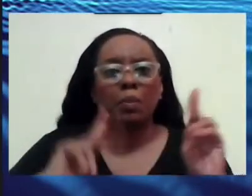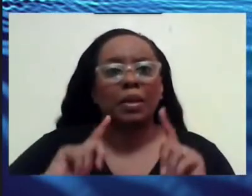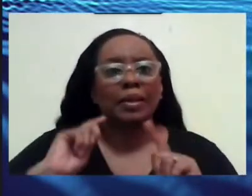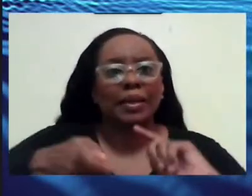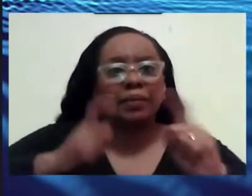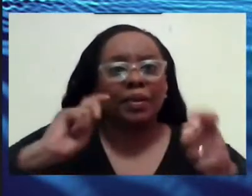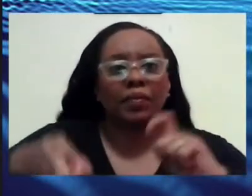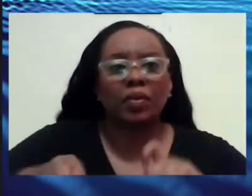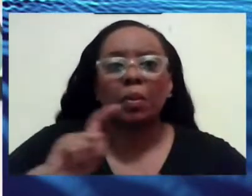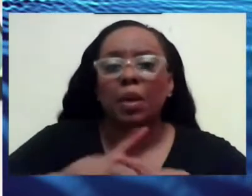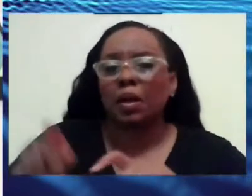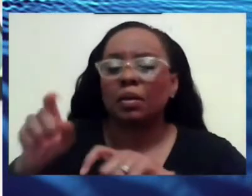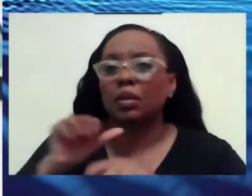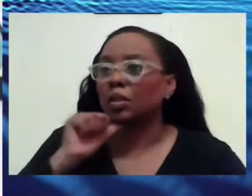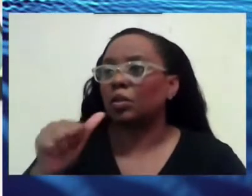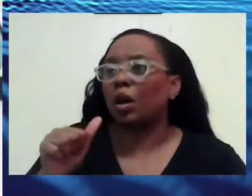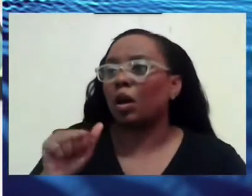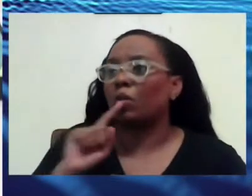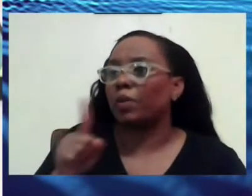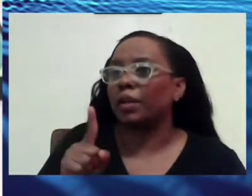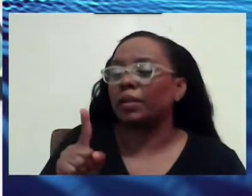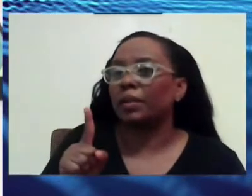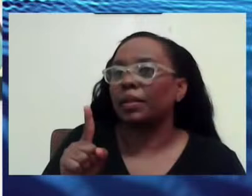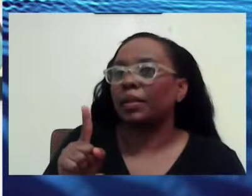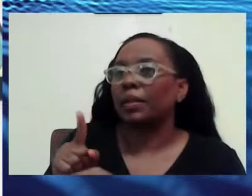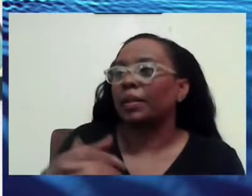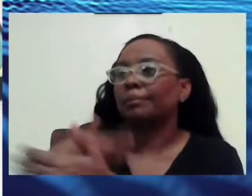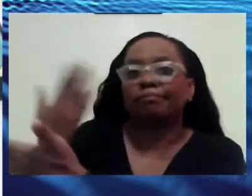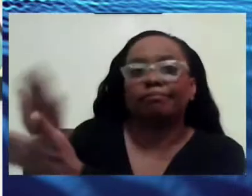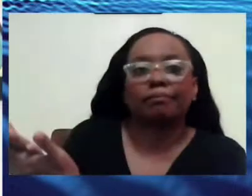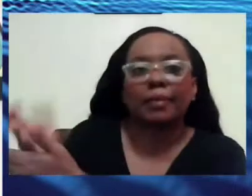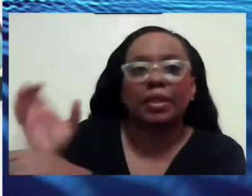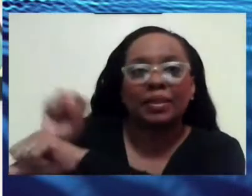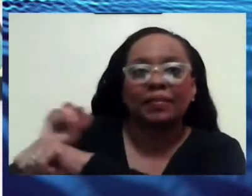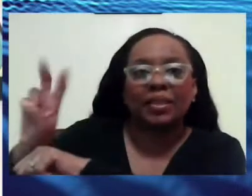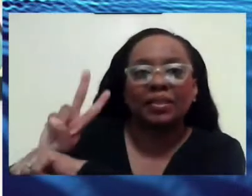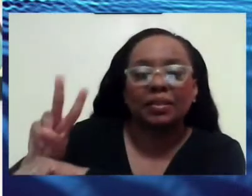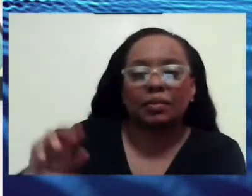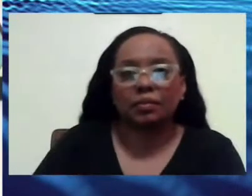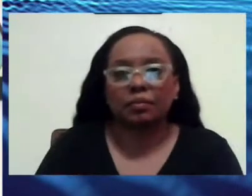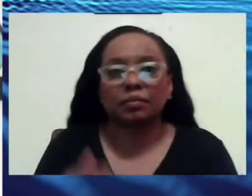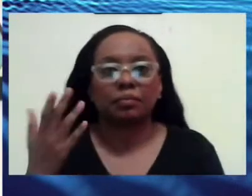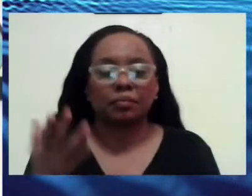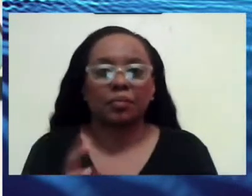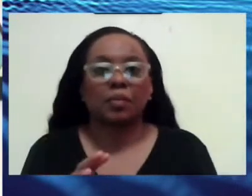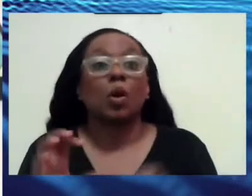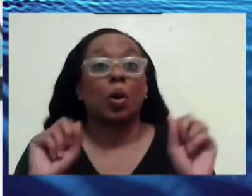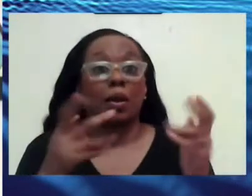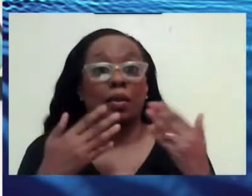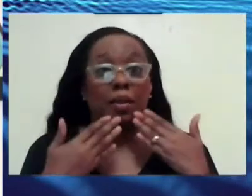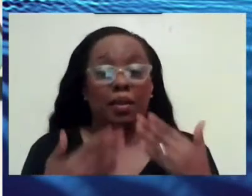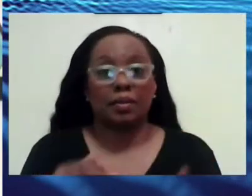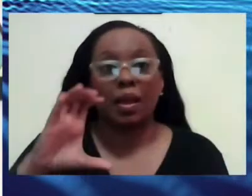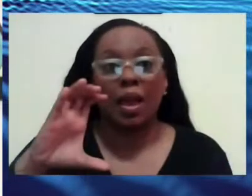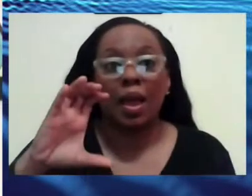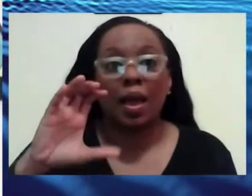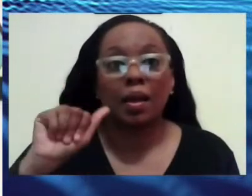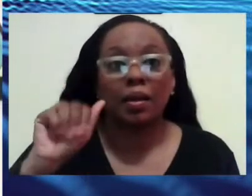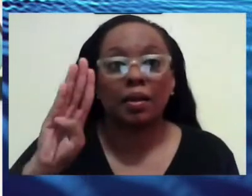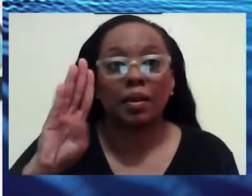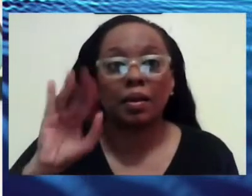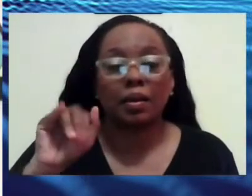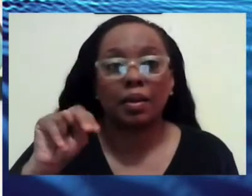well? Okay, thanks, Carrie, for the question. It's actually cabinet that it goes to. It's really just to simply outline